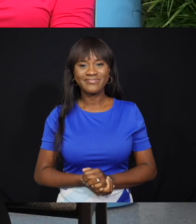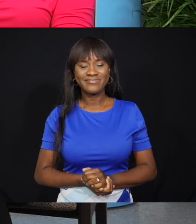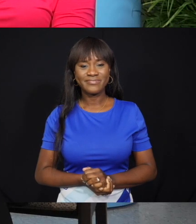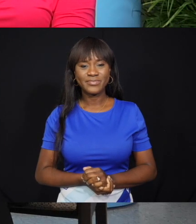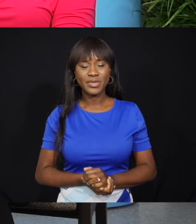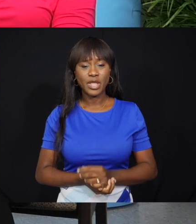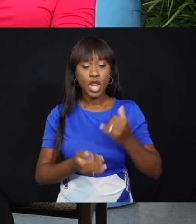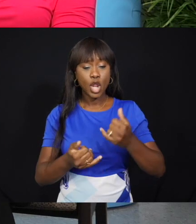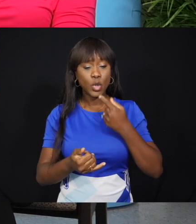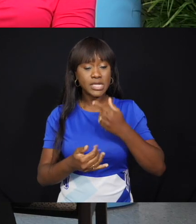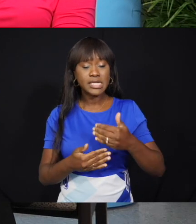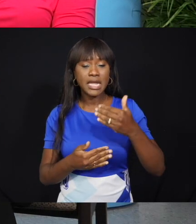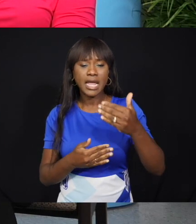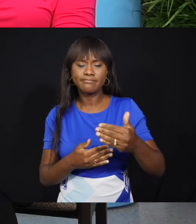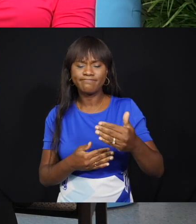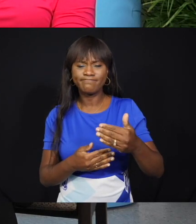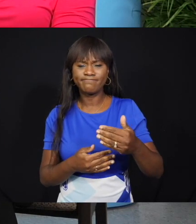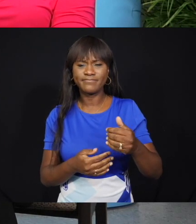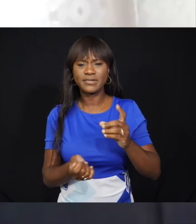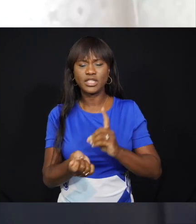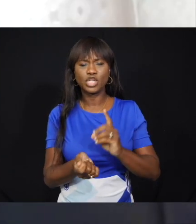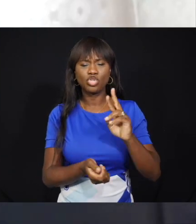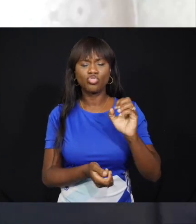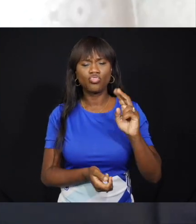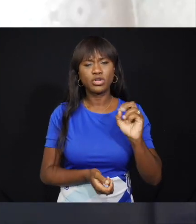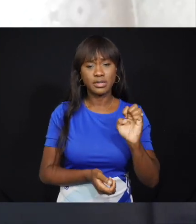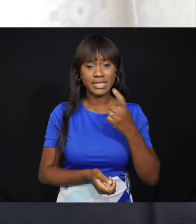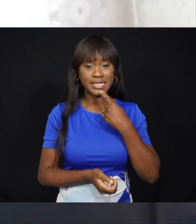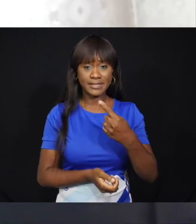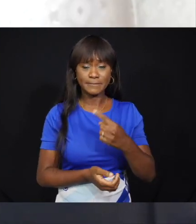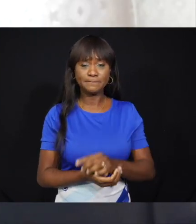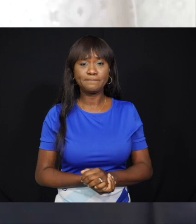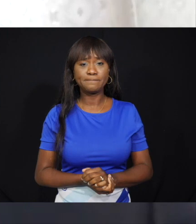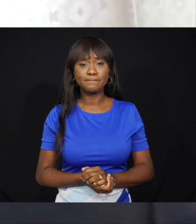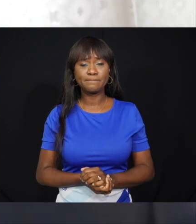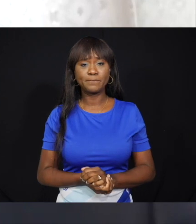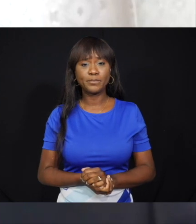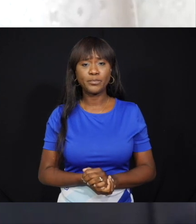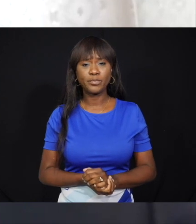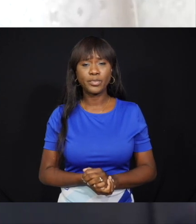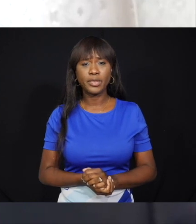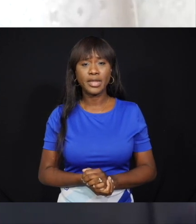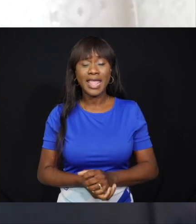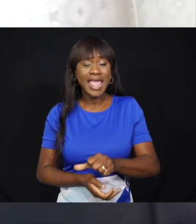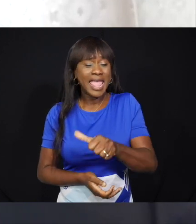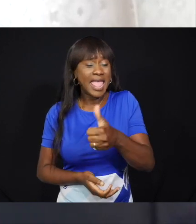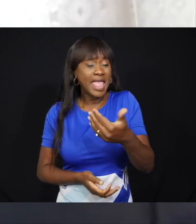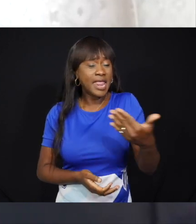up next, my friend. Certainly, and just to follow up with what Dr. Jones has said and